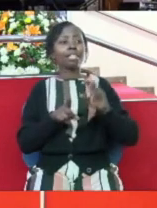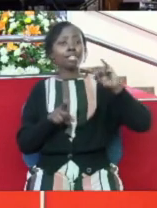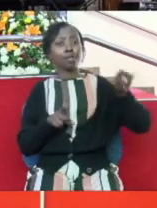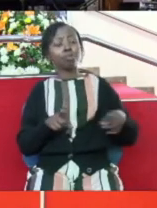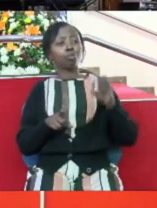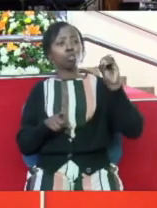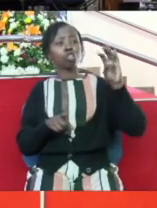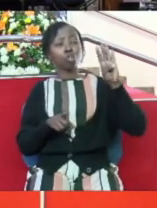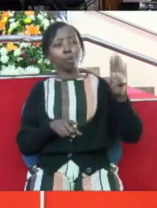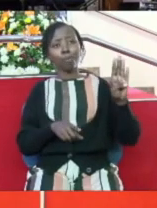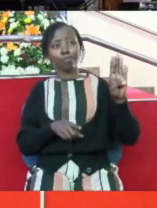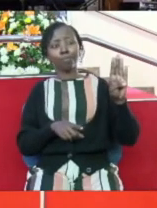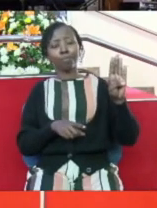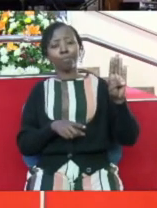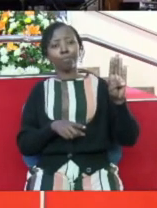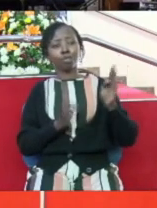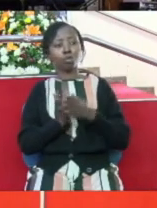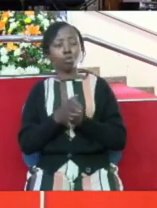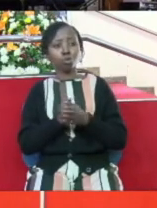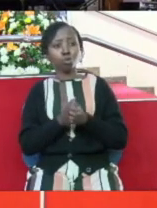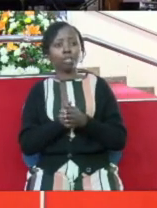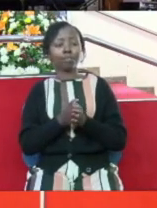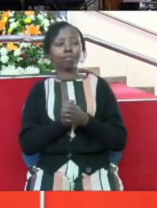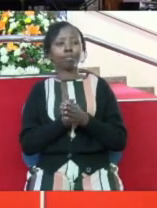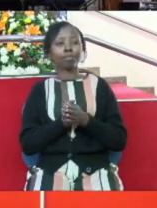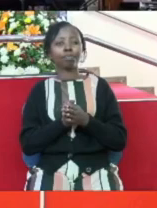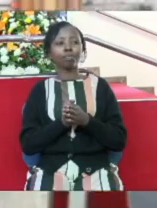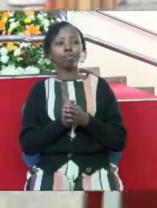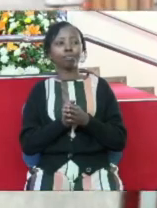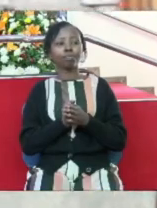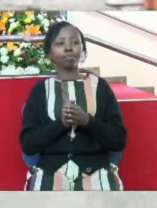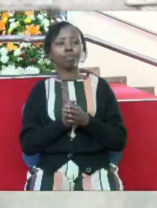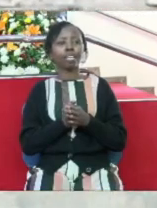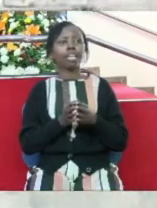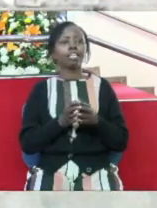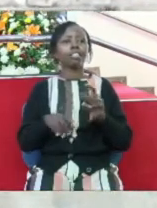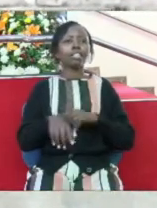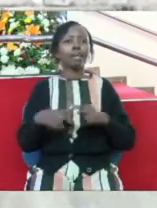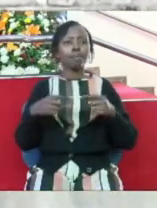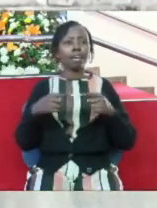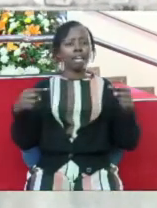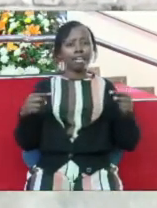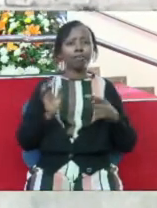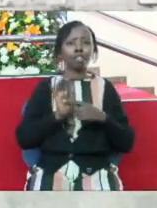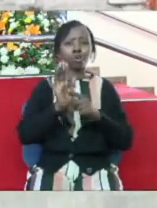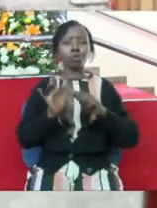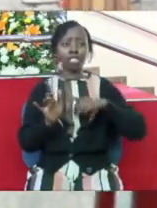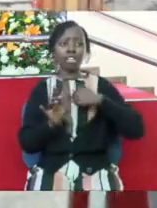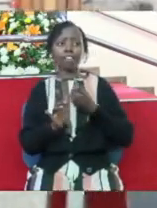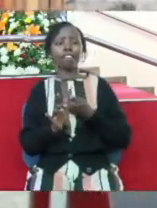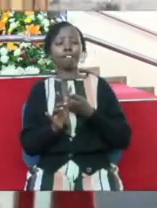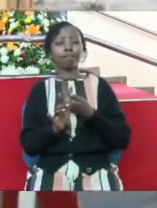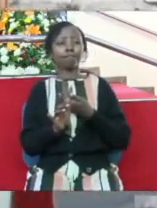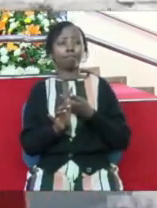to present themselves, walipoenda kujidhihirisha watoto wanadamu, and the enemy also presented himself there, na pia adui akajitokeza